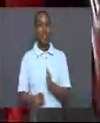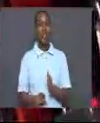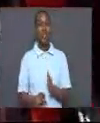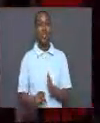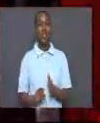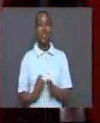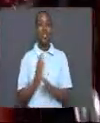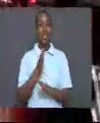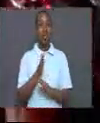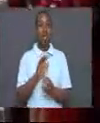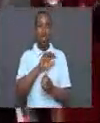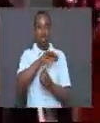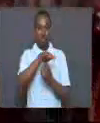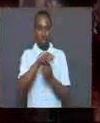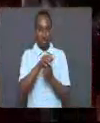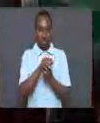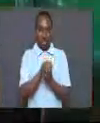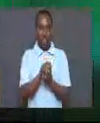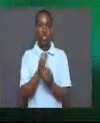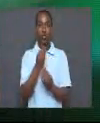then sealing the food.